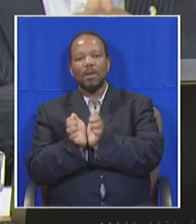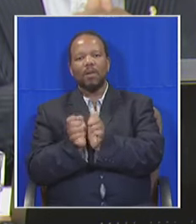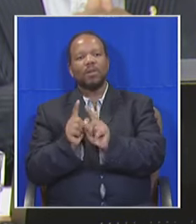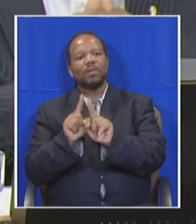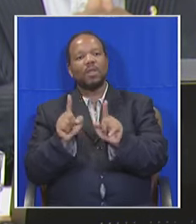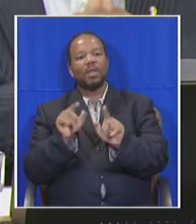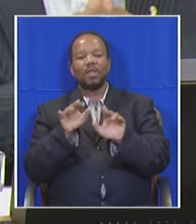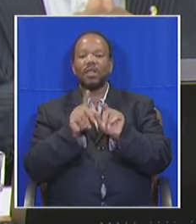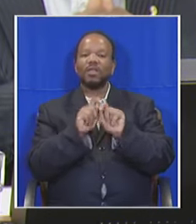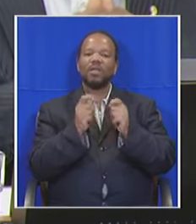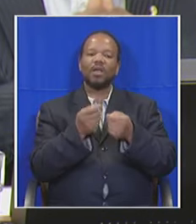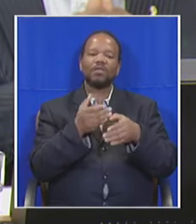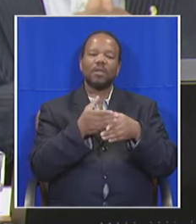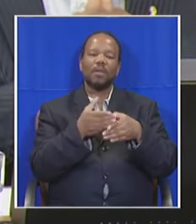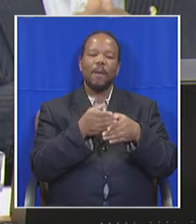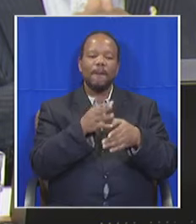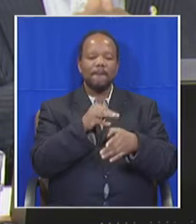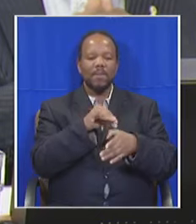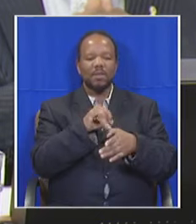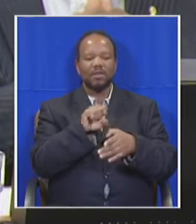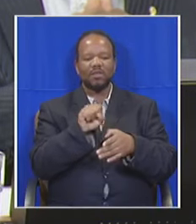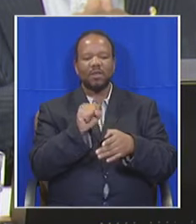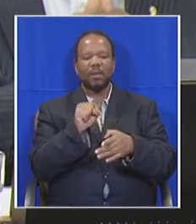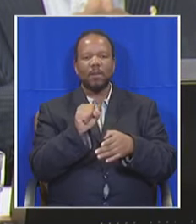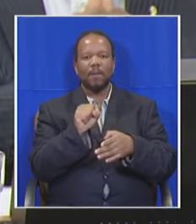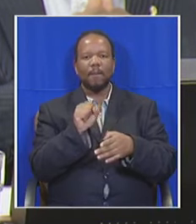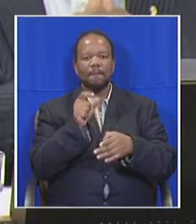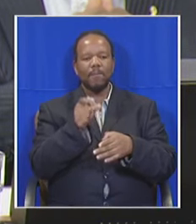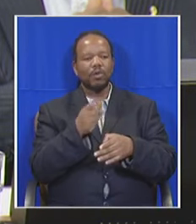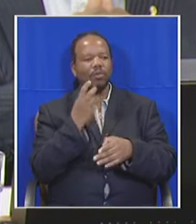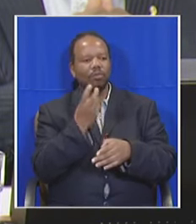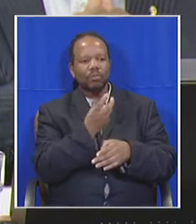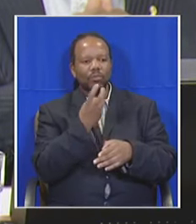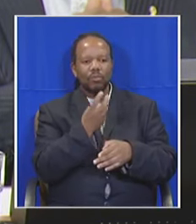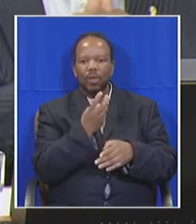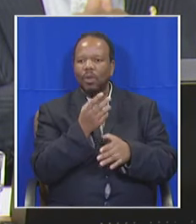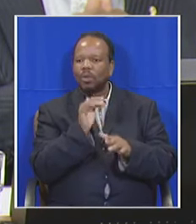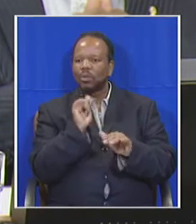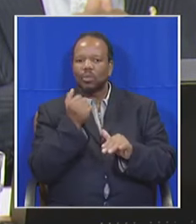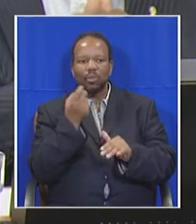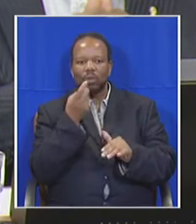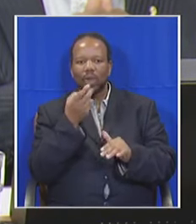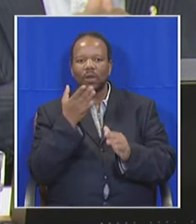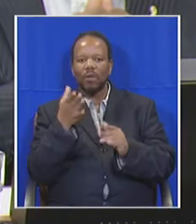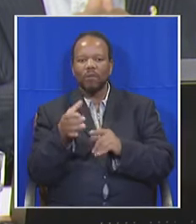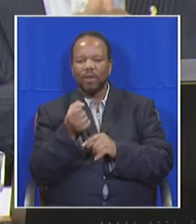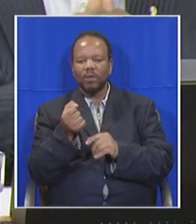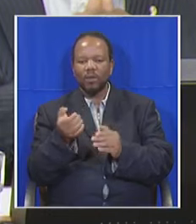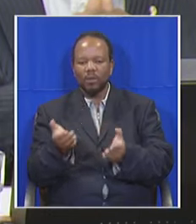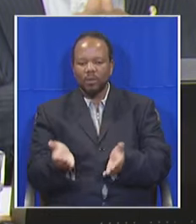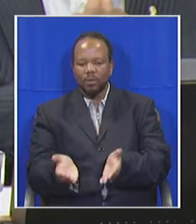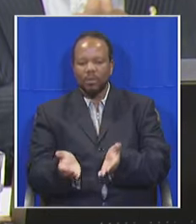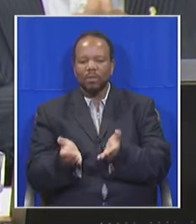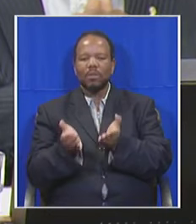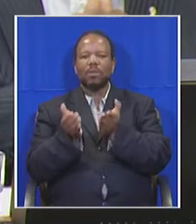Team in the National Prosecuting Authority to conduct the exhumation. Commends the Missing